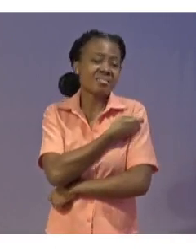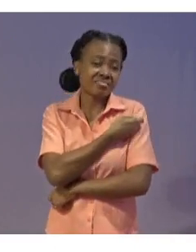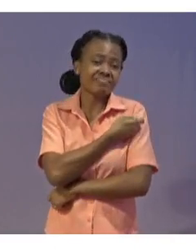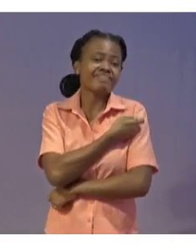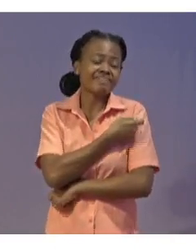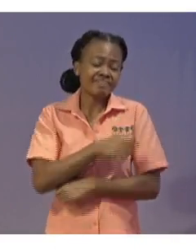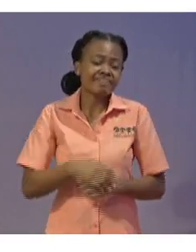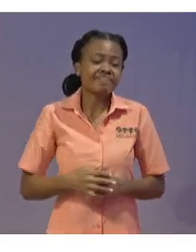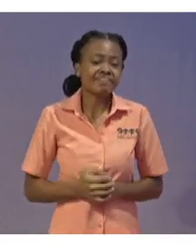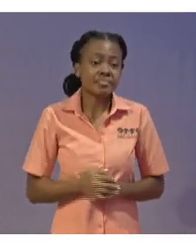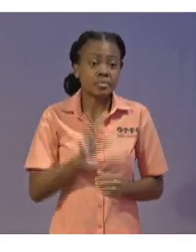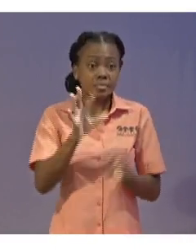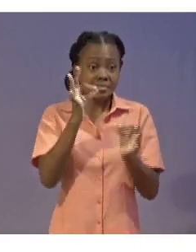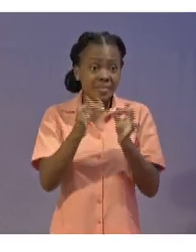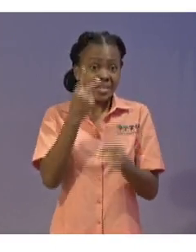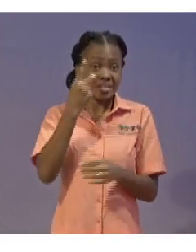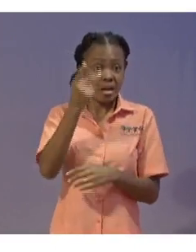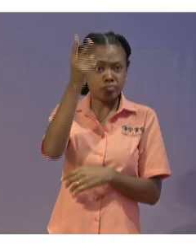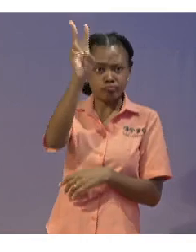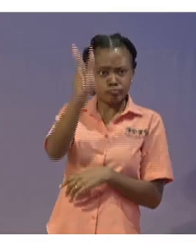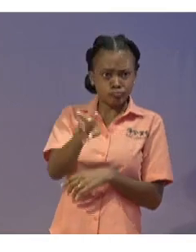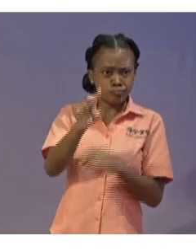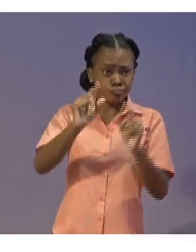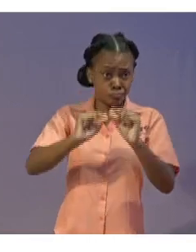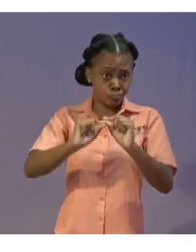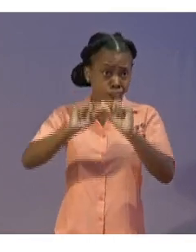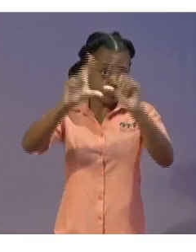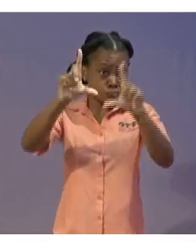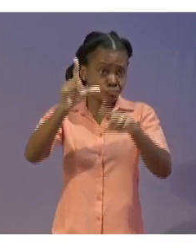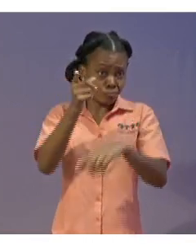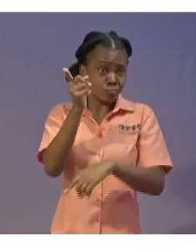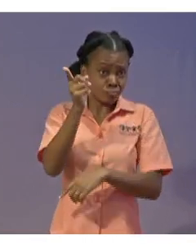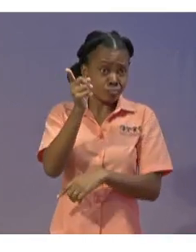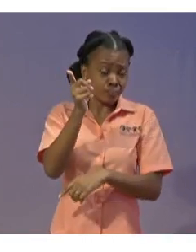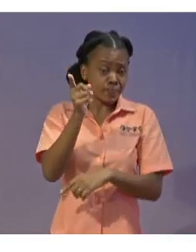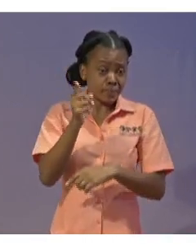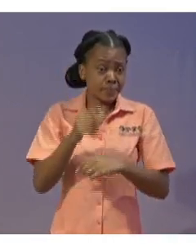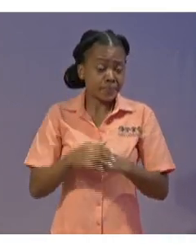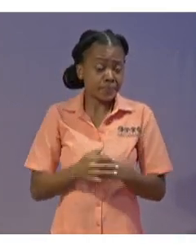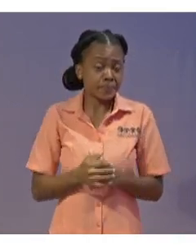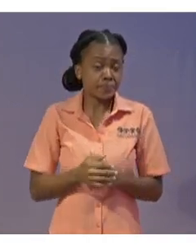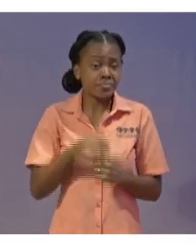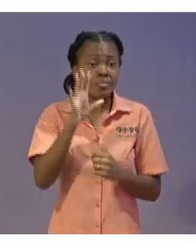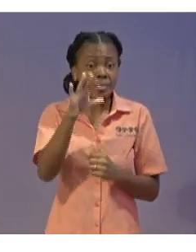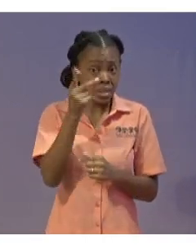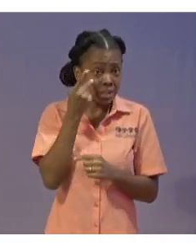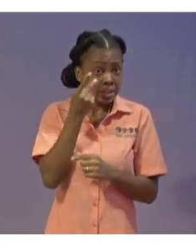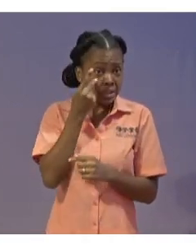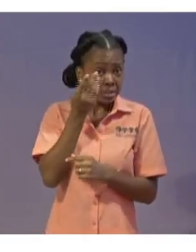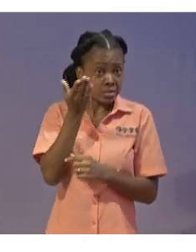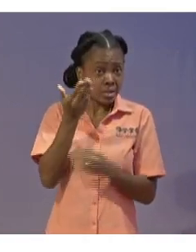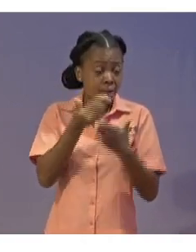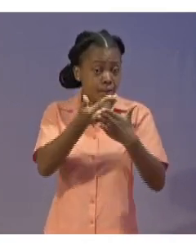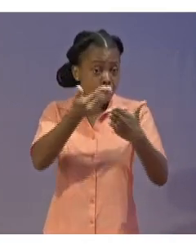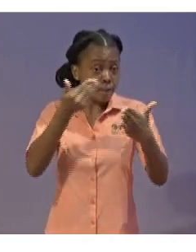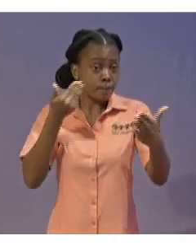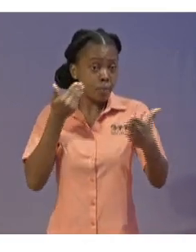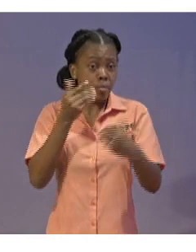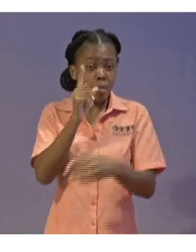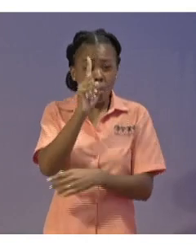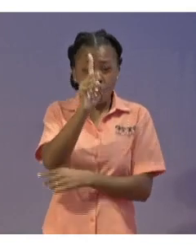dashboard, just looking at that comparison that we would have done previously that the CMO spoke about, that 171 out